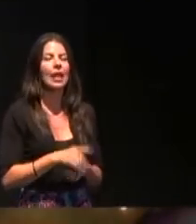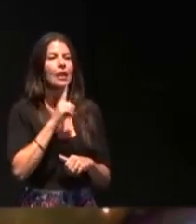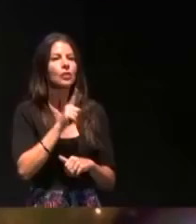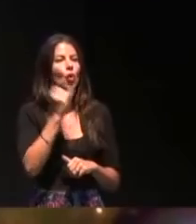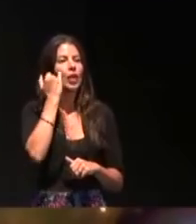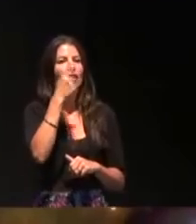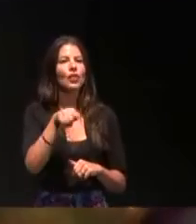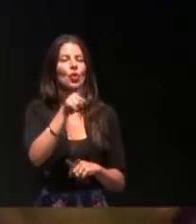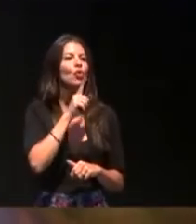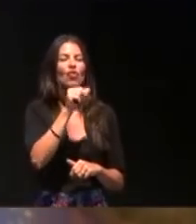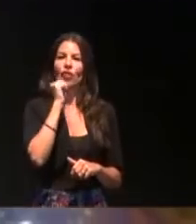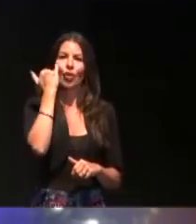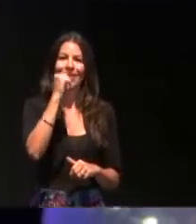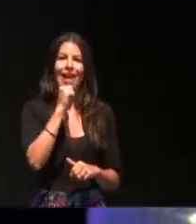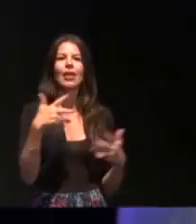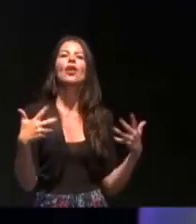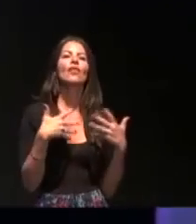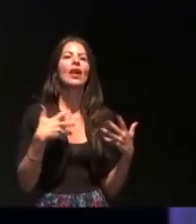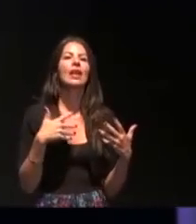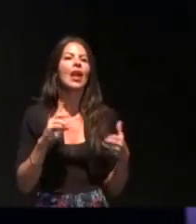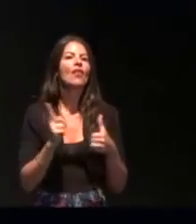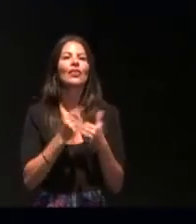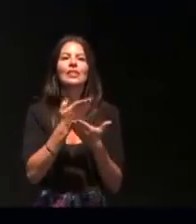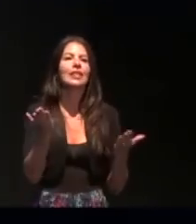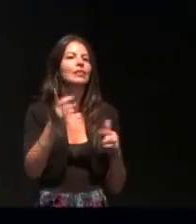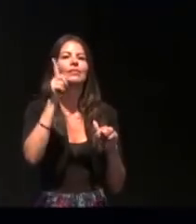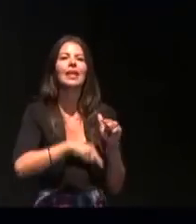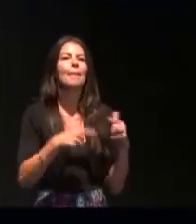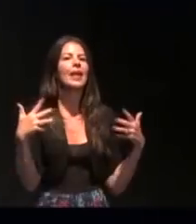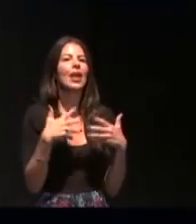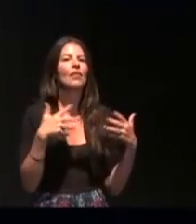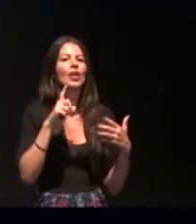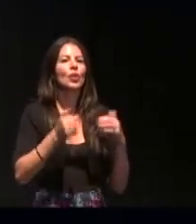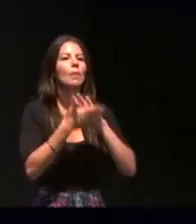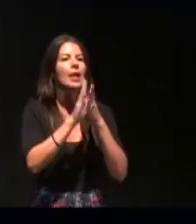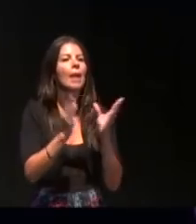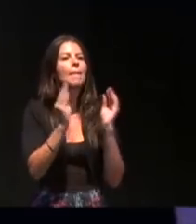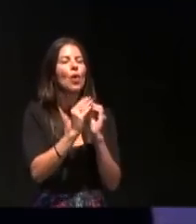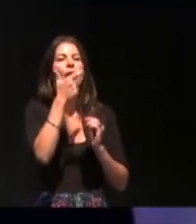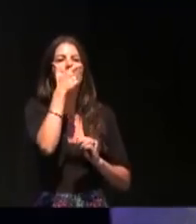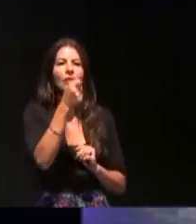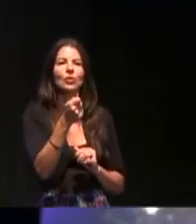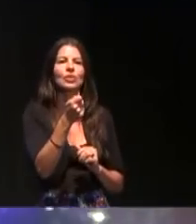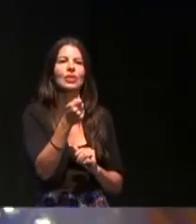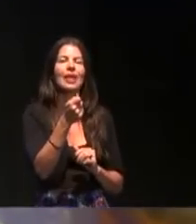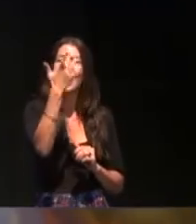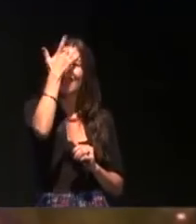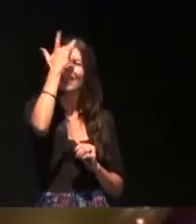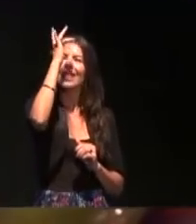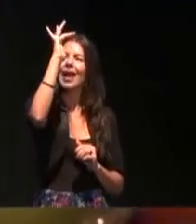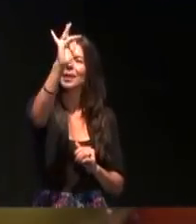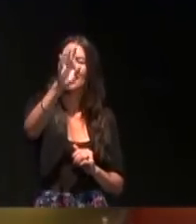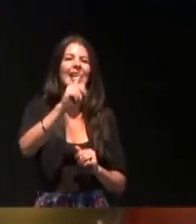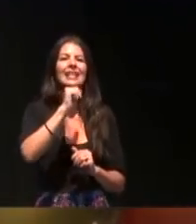if you're not afraid, if personality's not afraid, you need to get a little bit more interested. Enlightenment